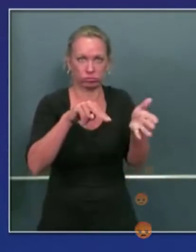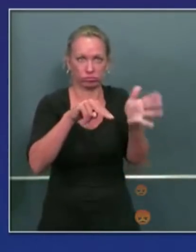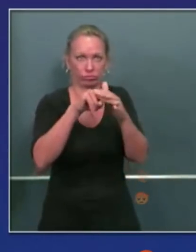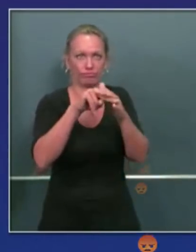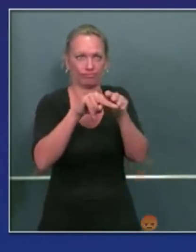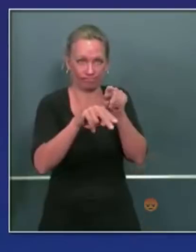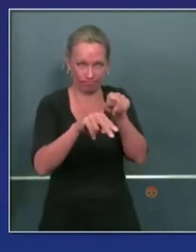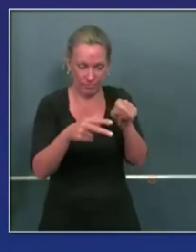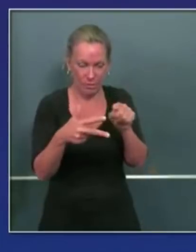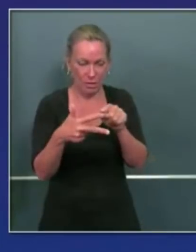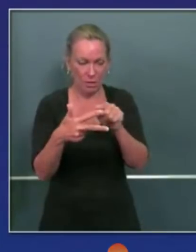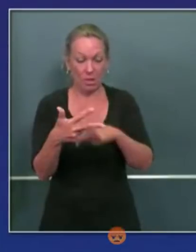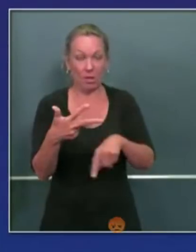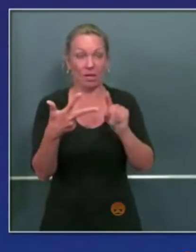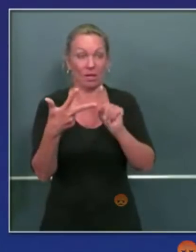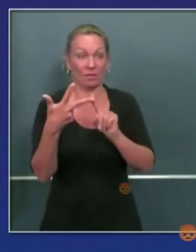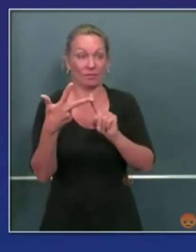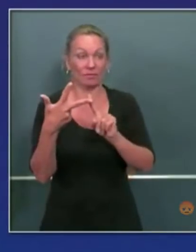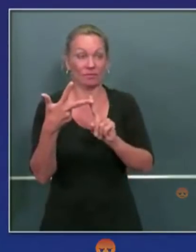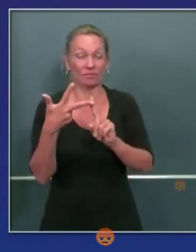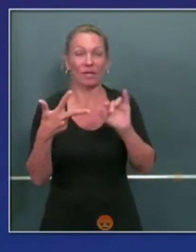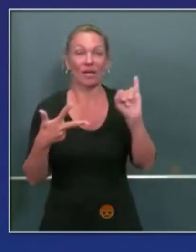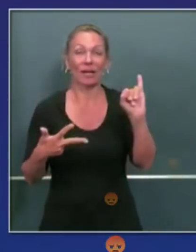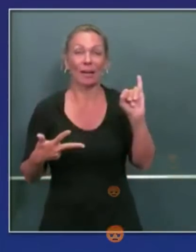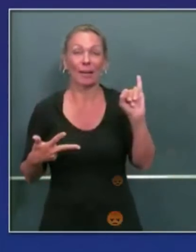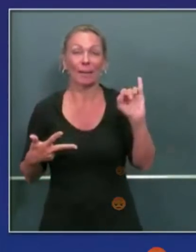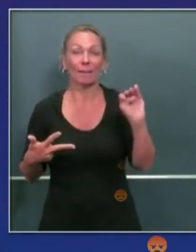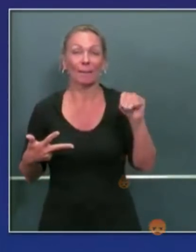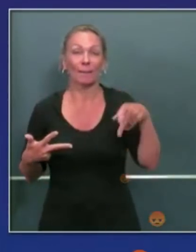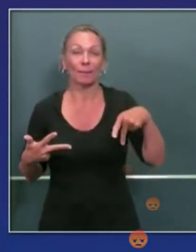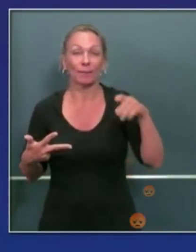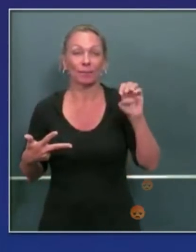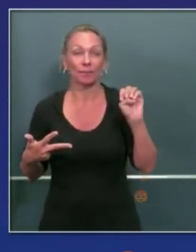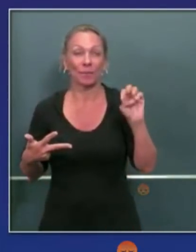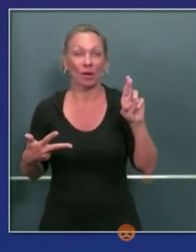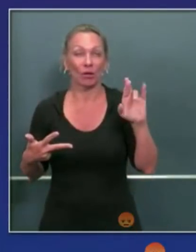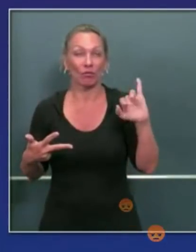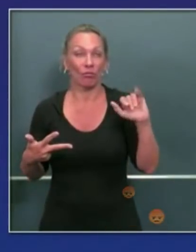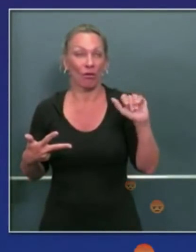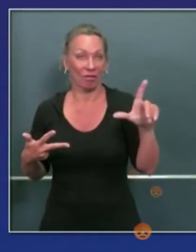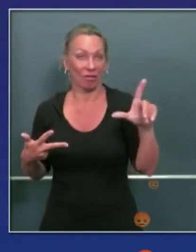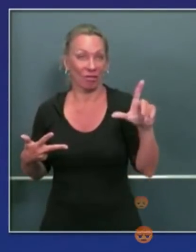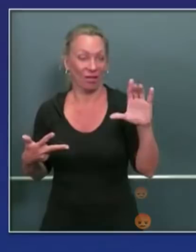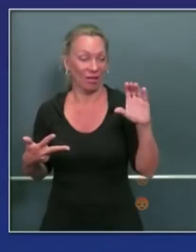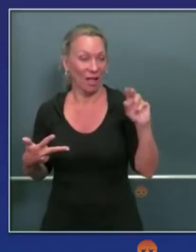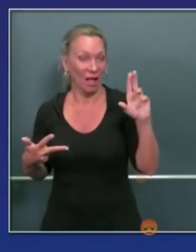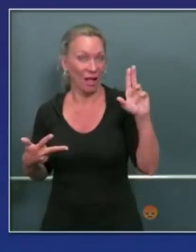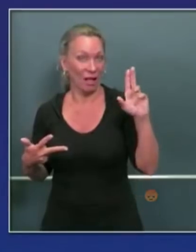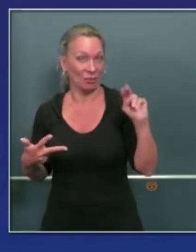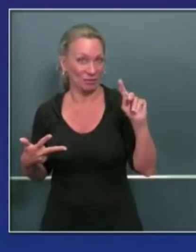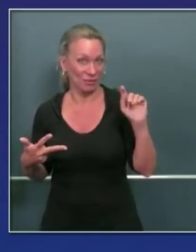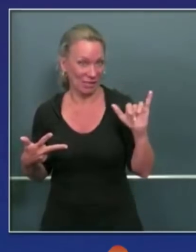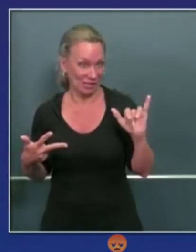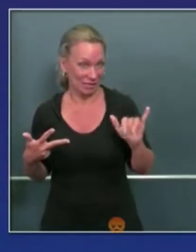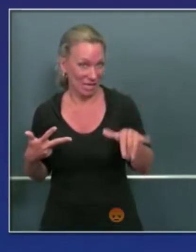họp của gia leaders đình. down again this Còn ở weekend San to Bernardino augment that County đó là ongoing phần work giữa that the của governor California highlighted last thì Friday do cái vấn of đề the